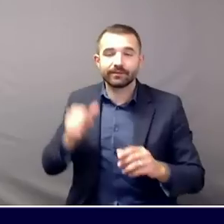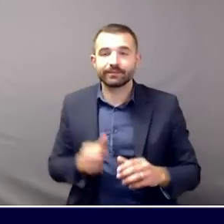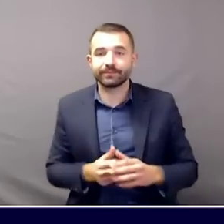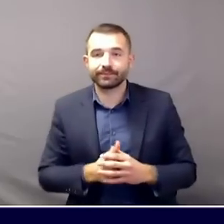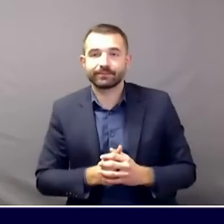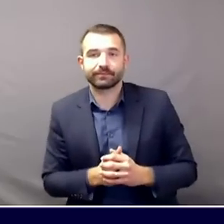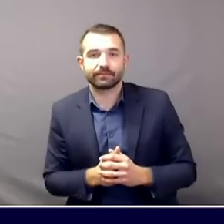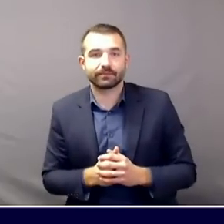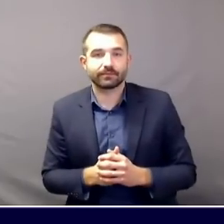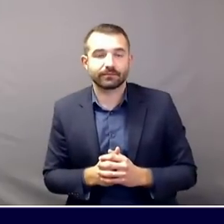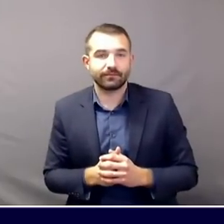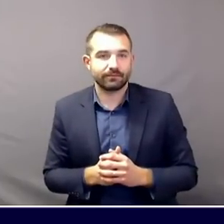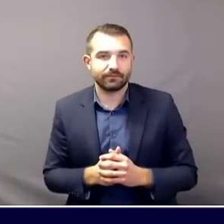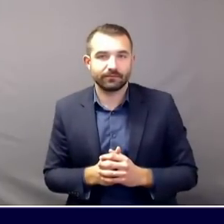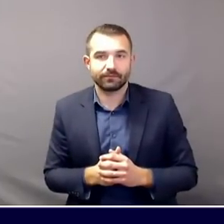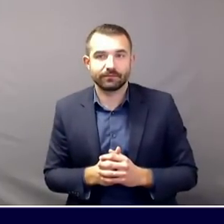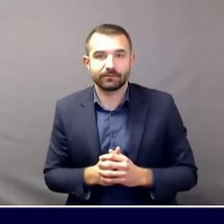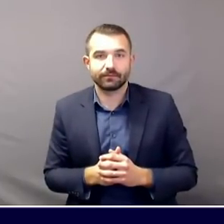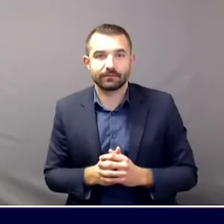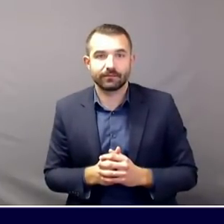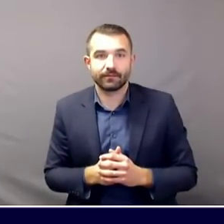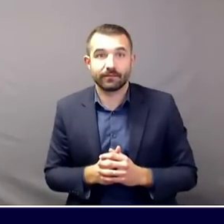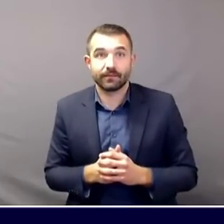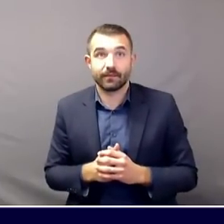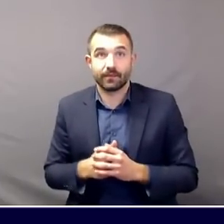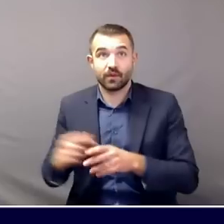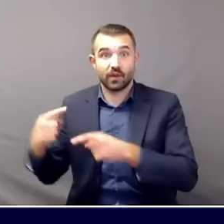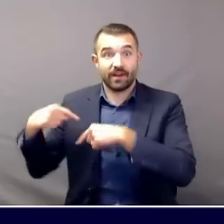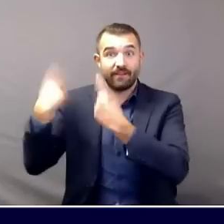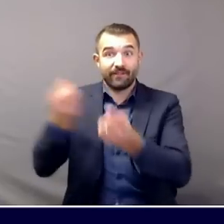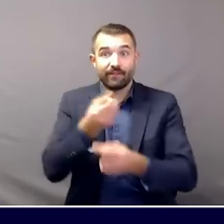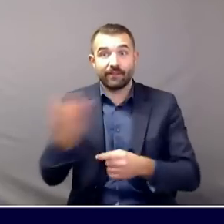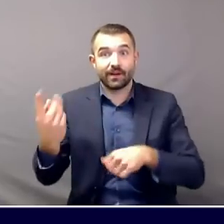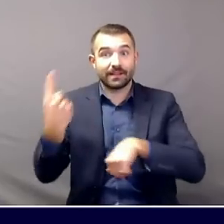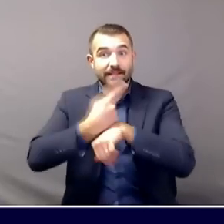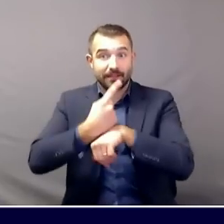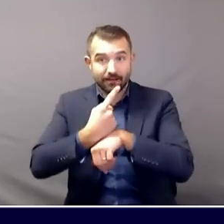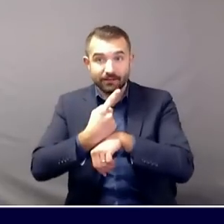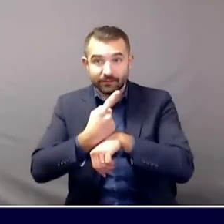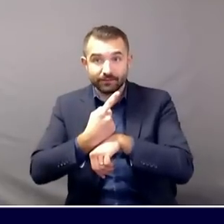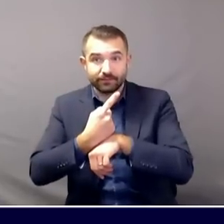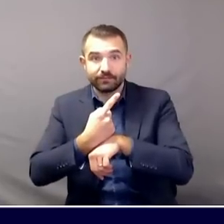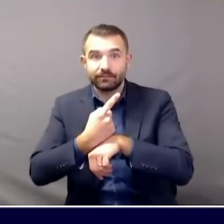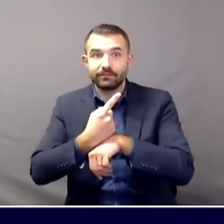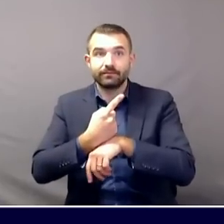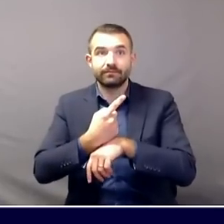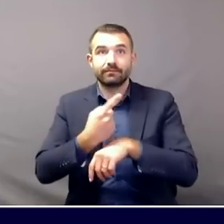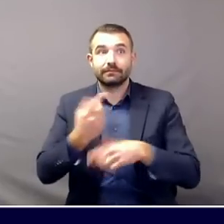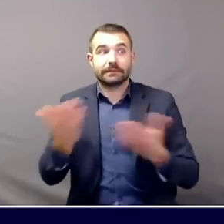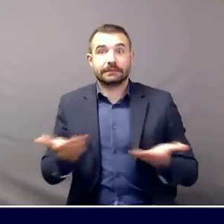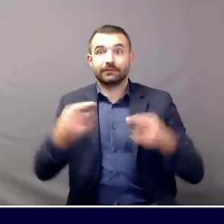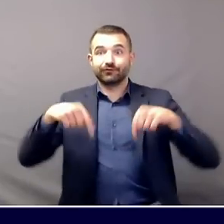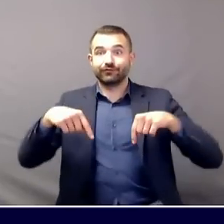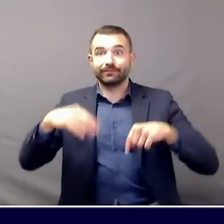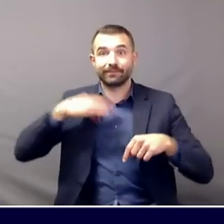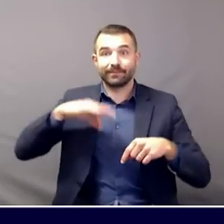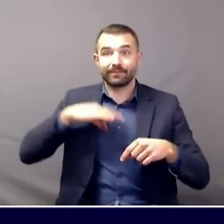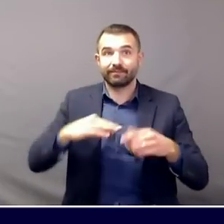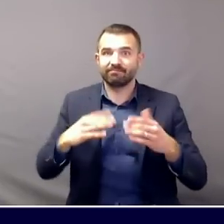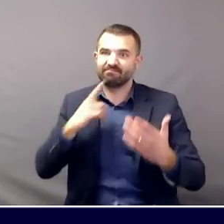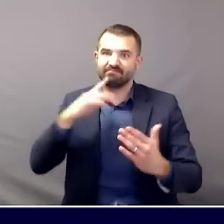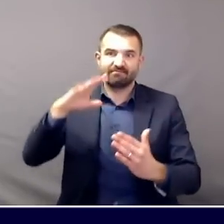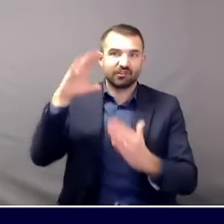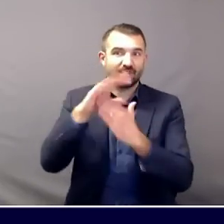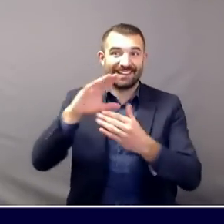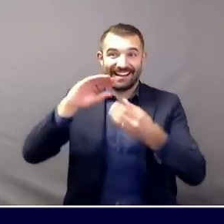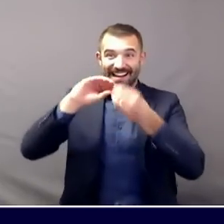alone. Just a few days ago, Maine marked the highest number of individuals who are hospitalized since we began